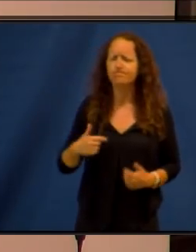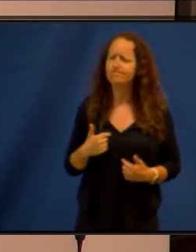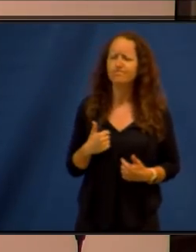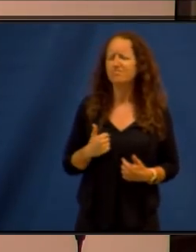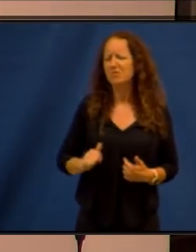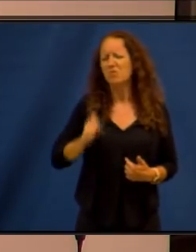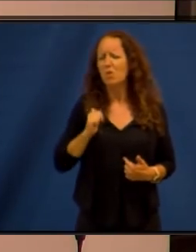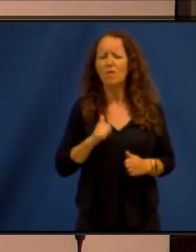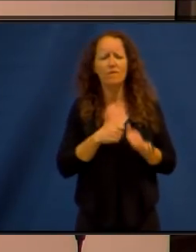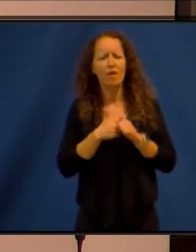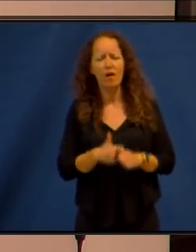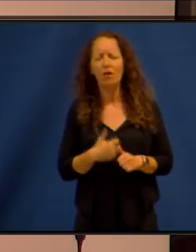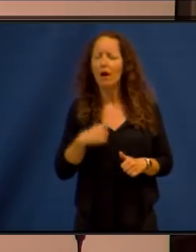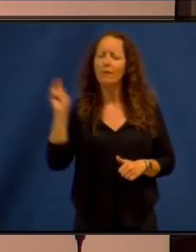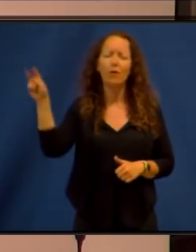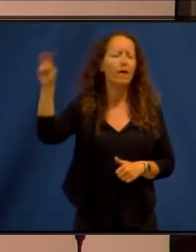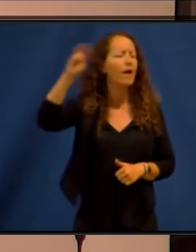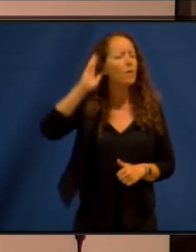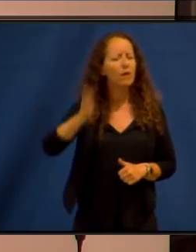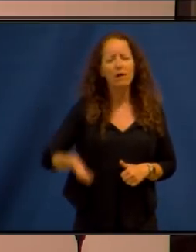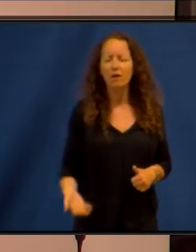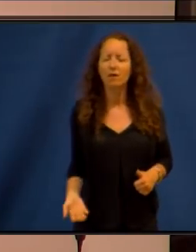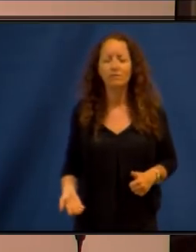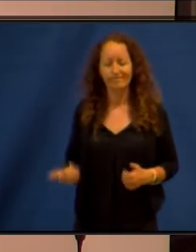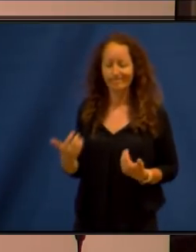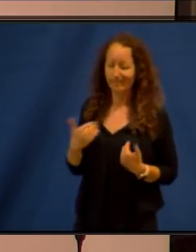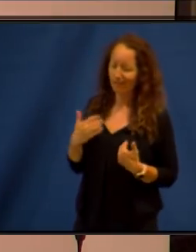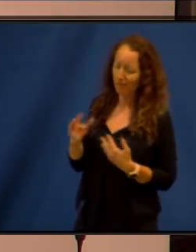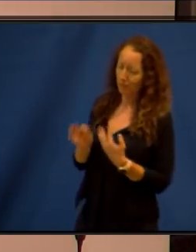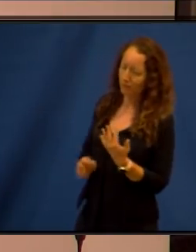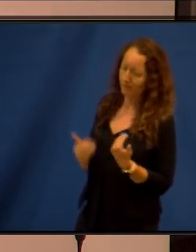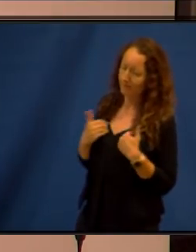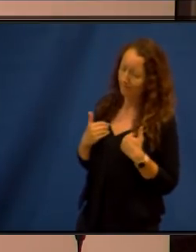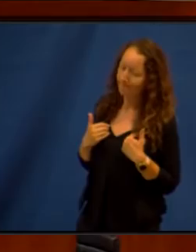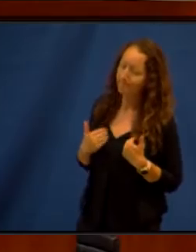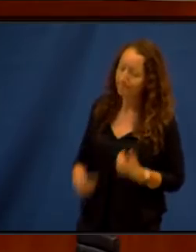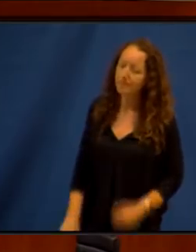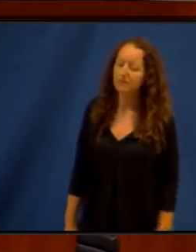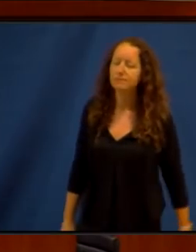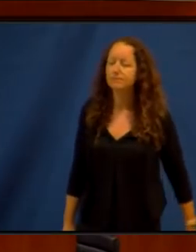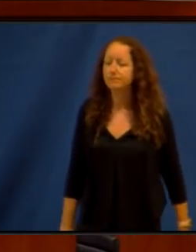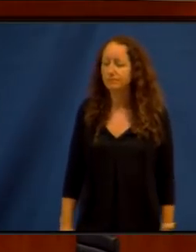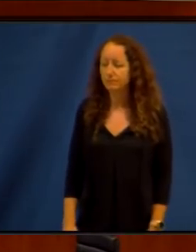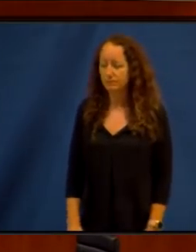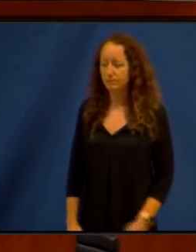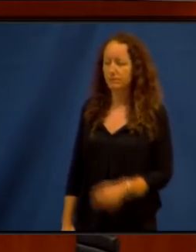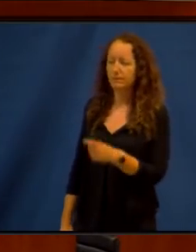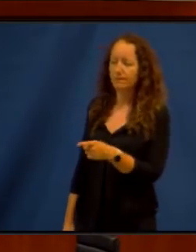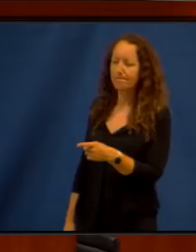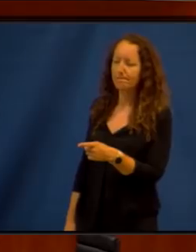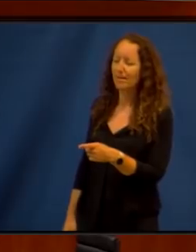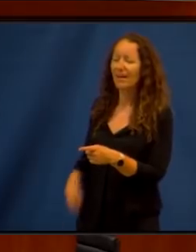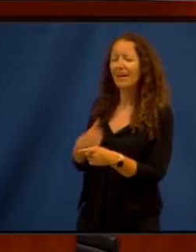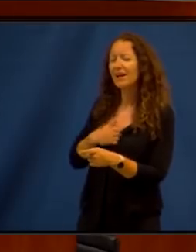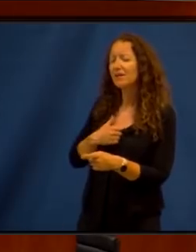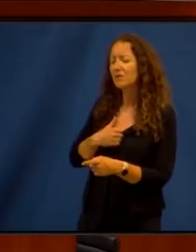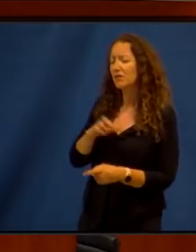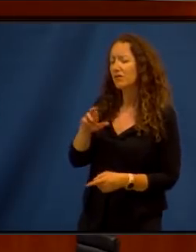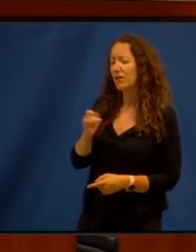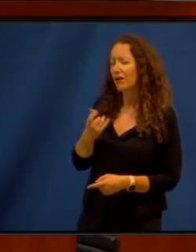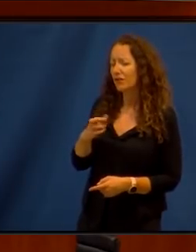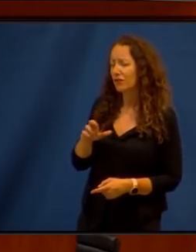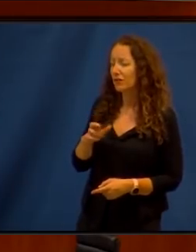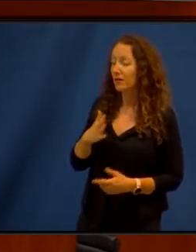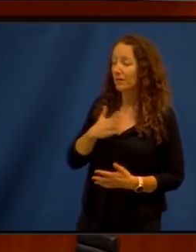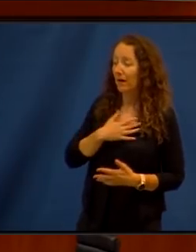don't want to abide by that, then we have other options. All right, we need to. Okay, I understand. I'm sorry, Roger. I understand from one of